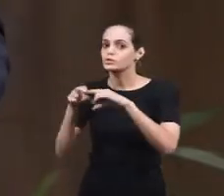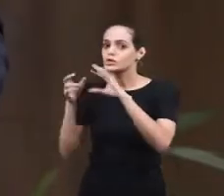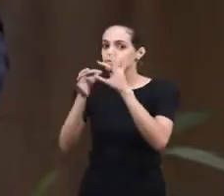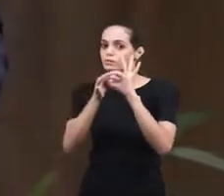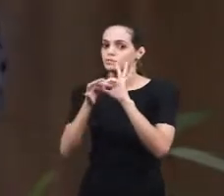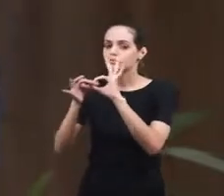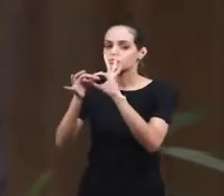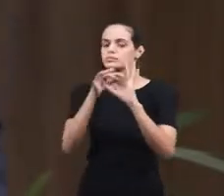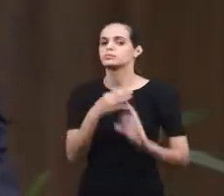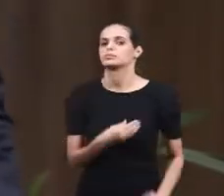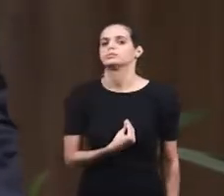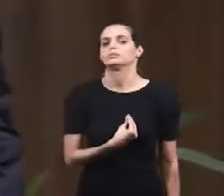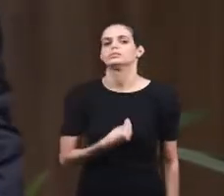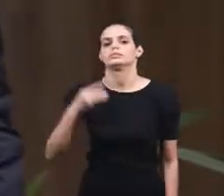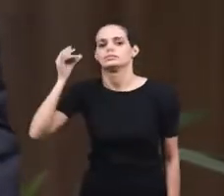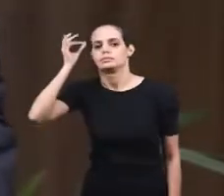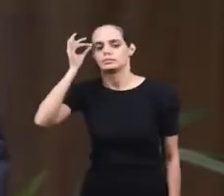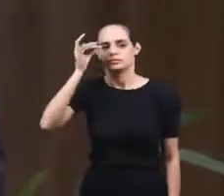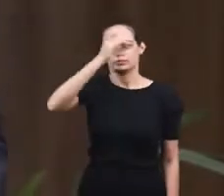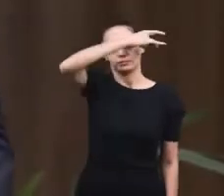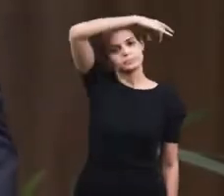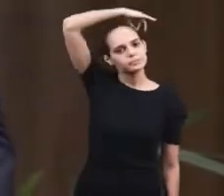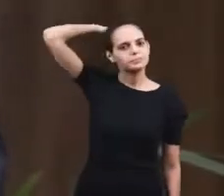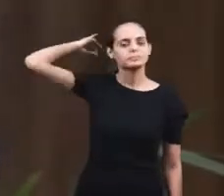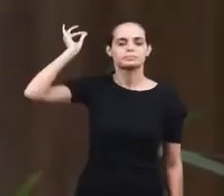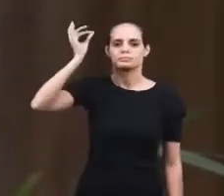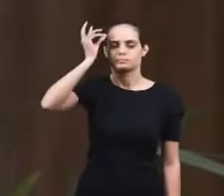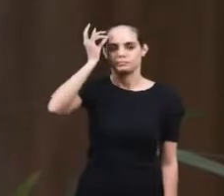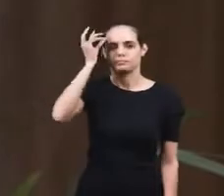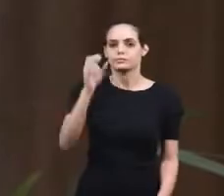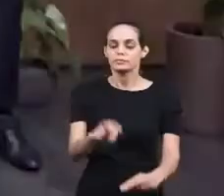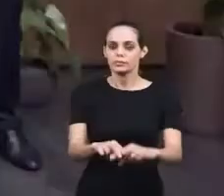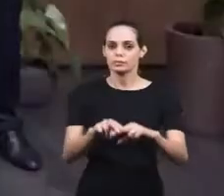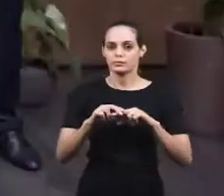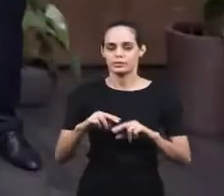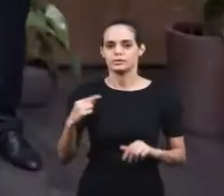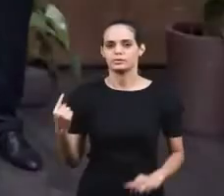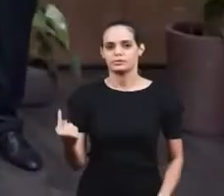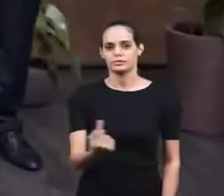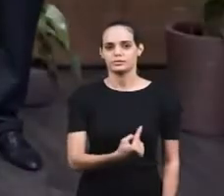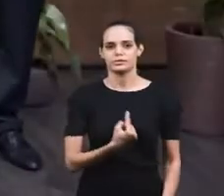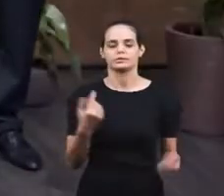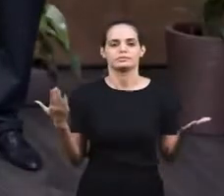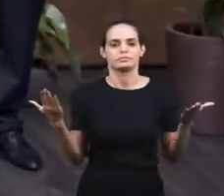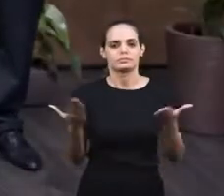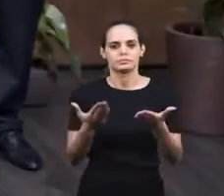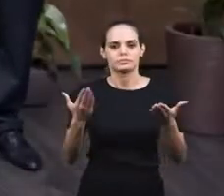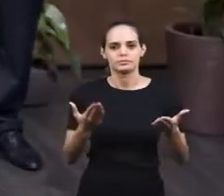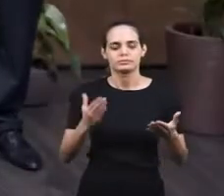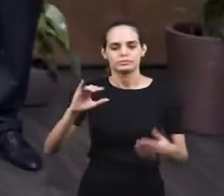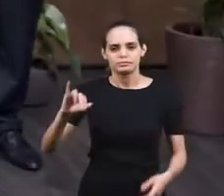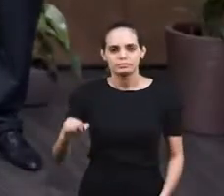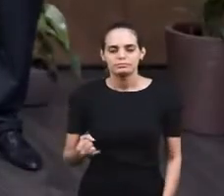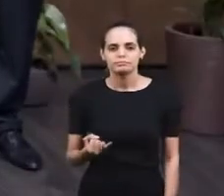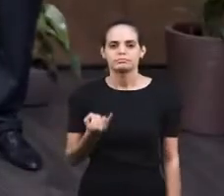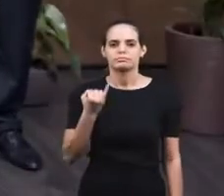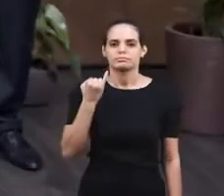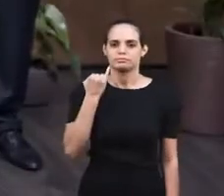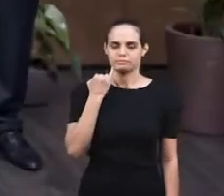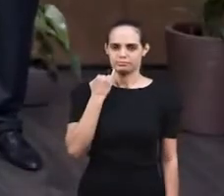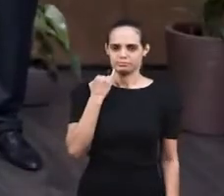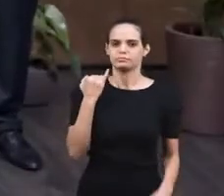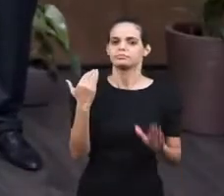they may live in fellowship with the Holy Spirit. And that's why we are going to take advantage of